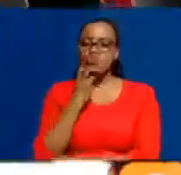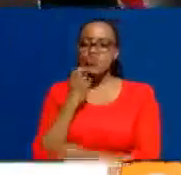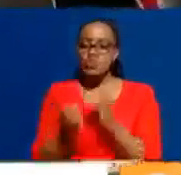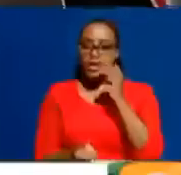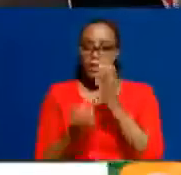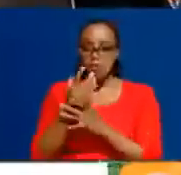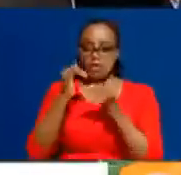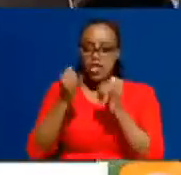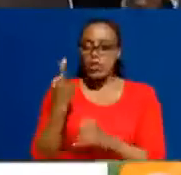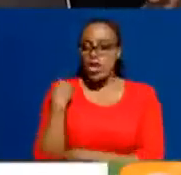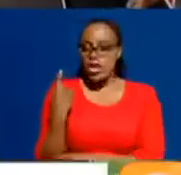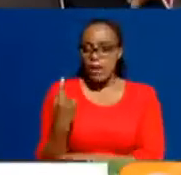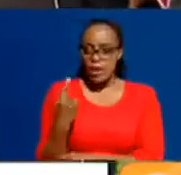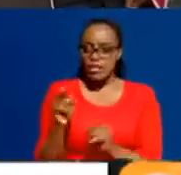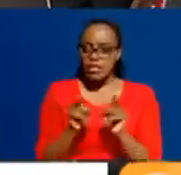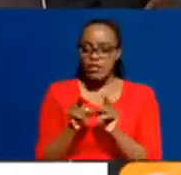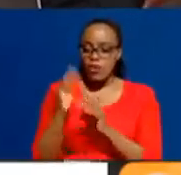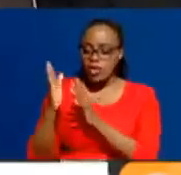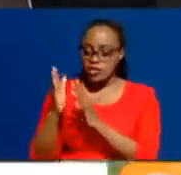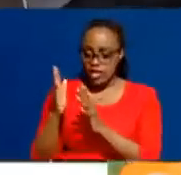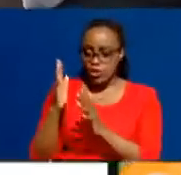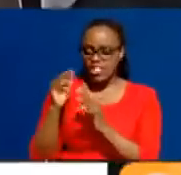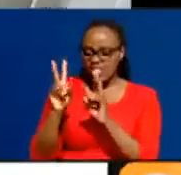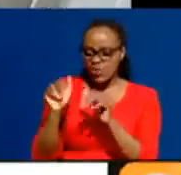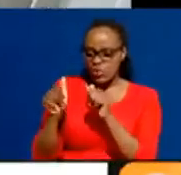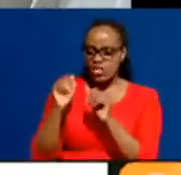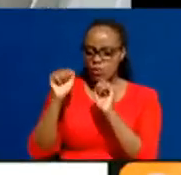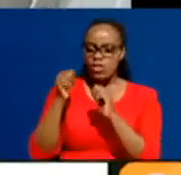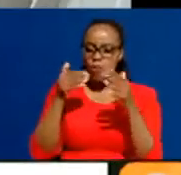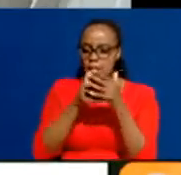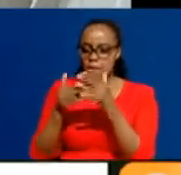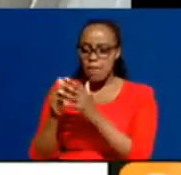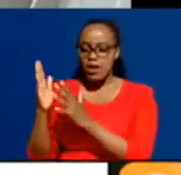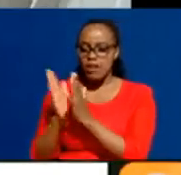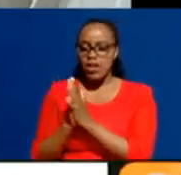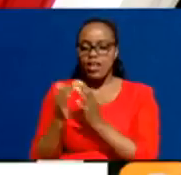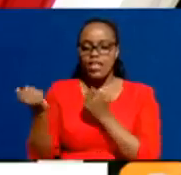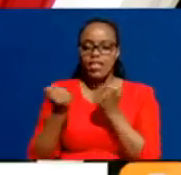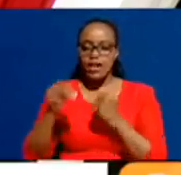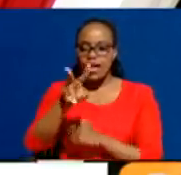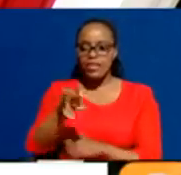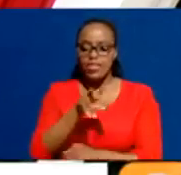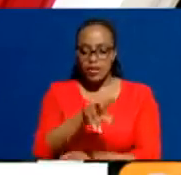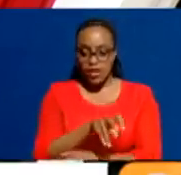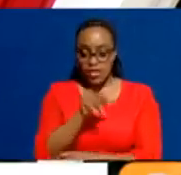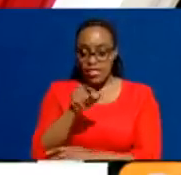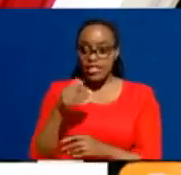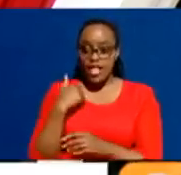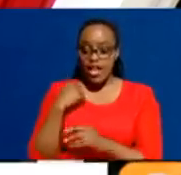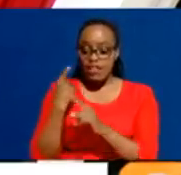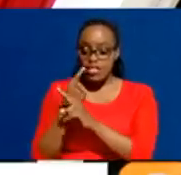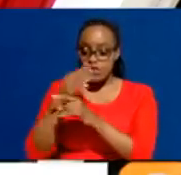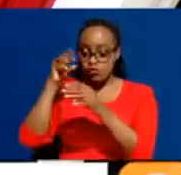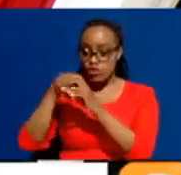the new number plates, equipped with security features to curb crime and motor vehicle theft cases. Plates have got several